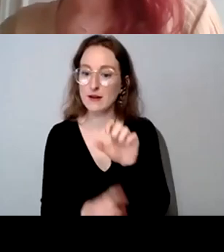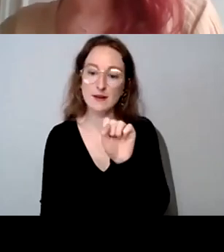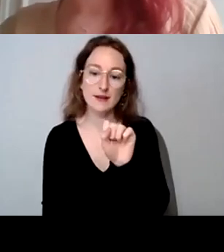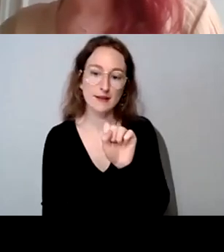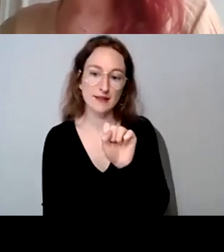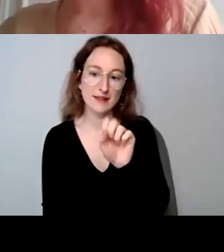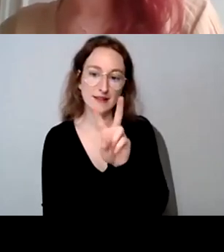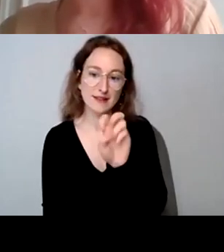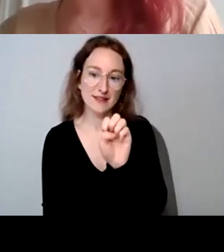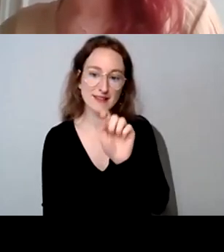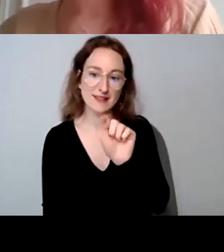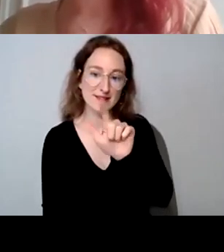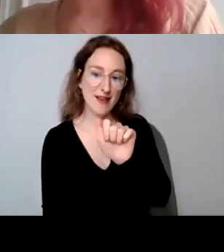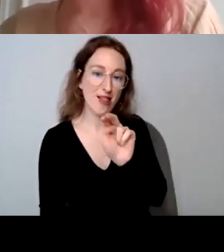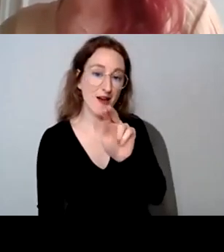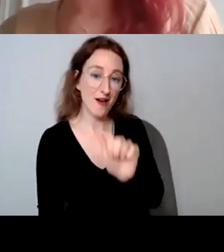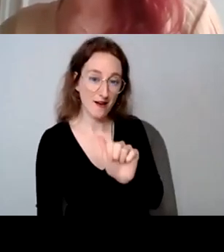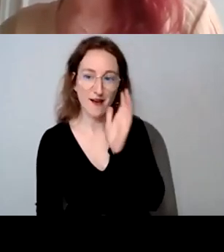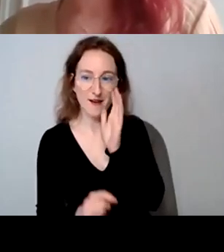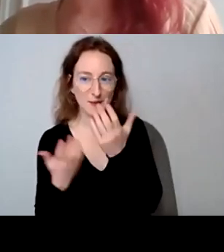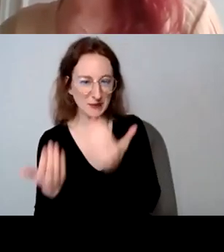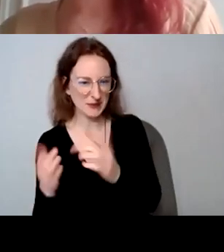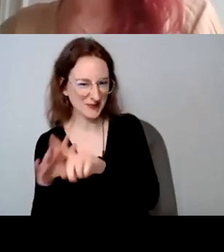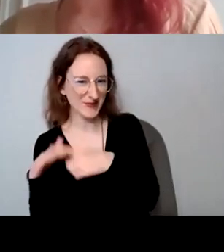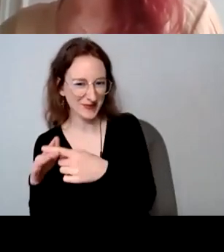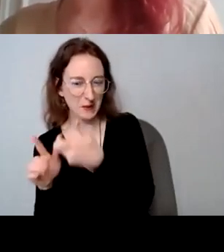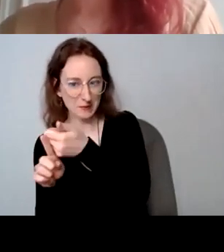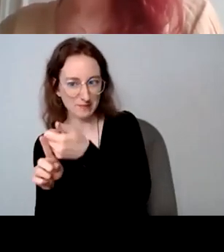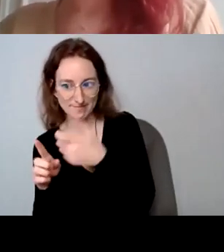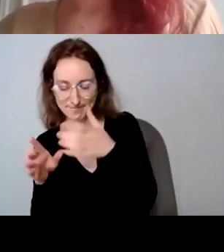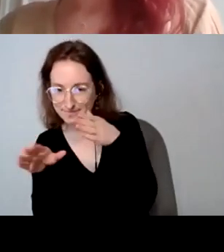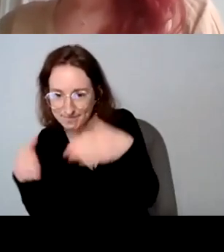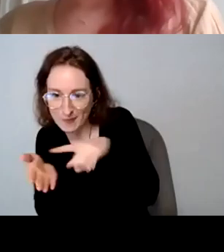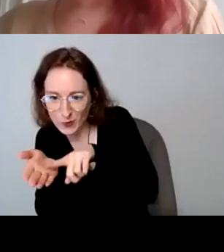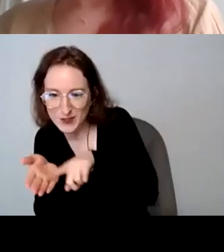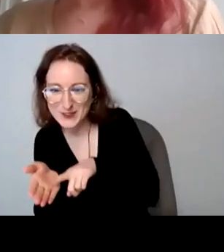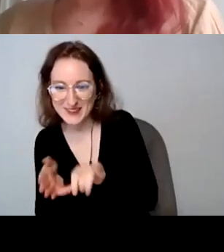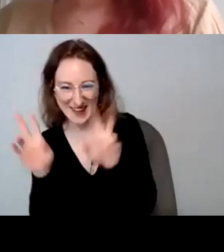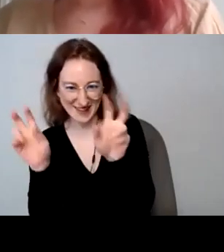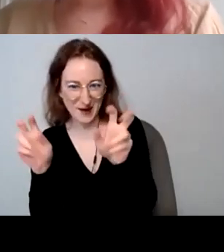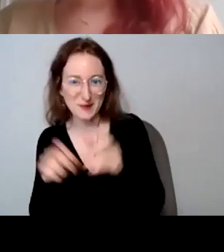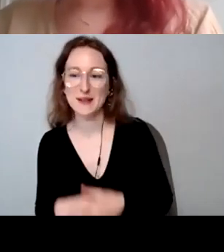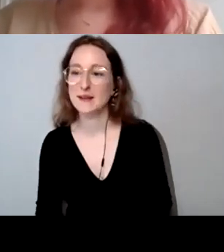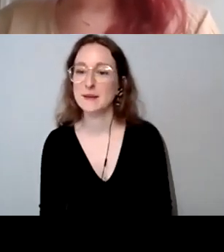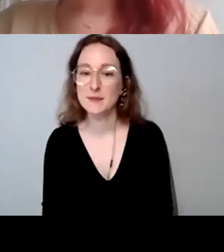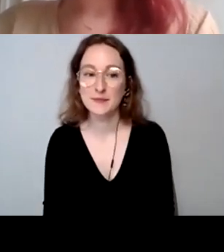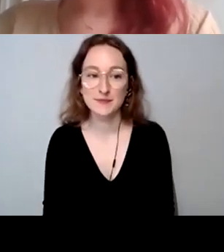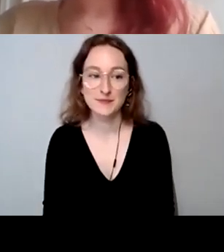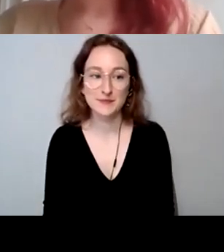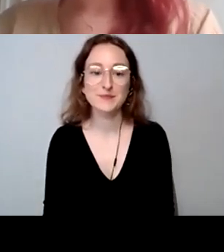who I know has done research on this specific topic. So Svetlana.